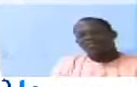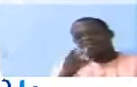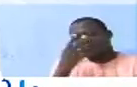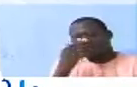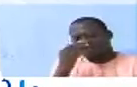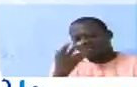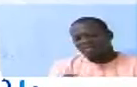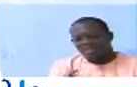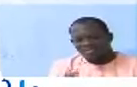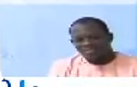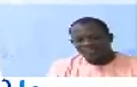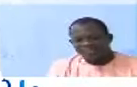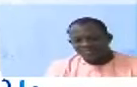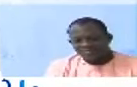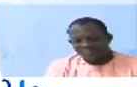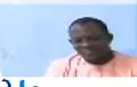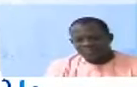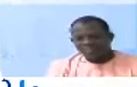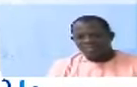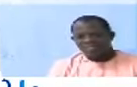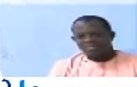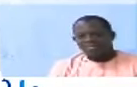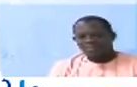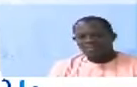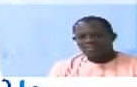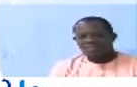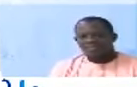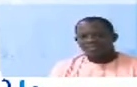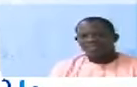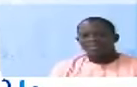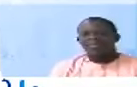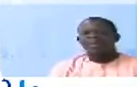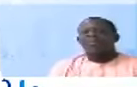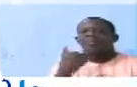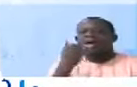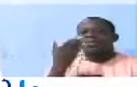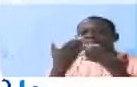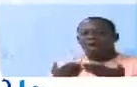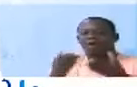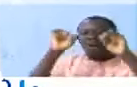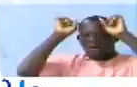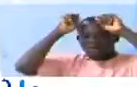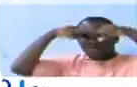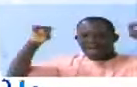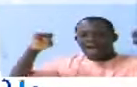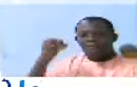Okay. So, and how did the fullers react?